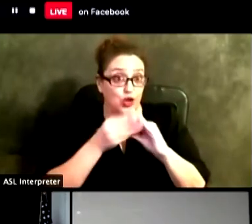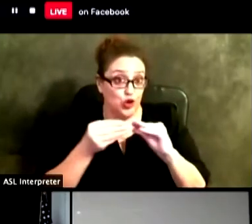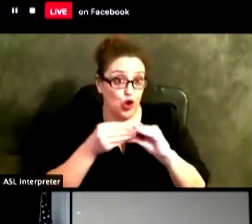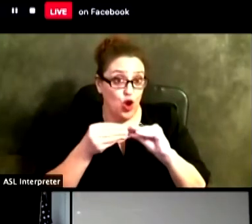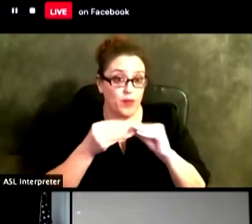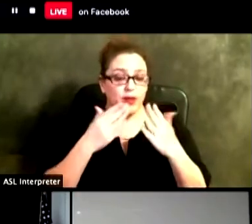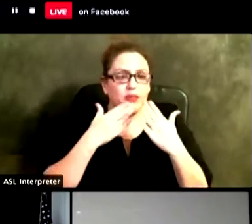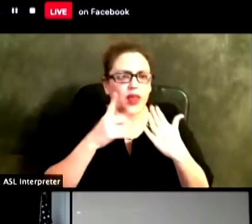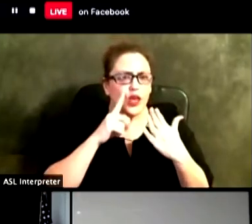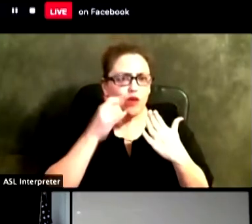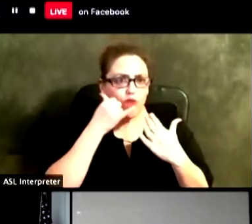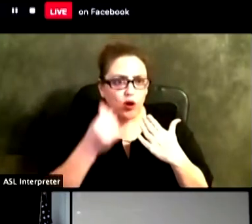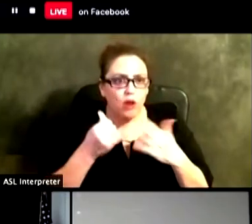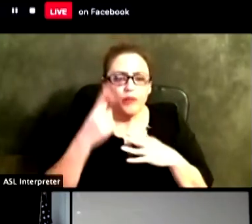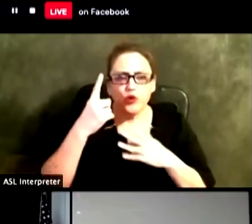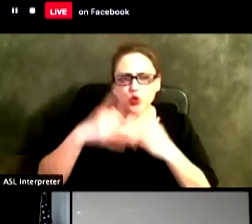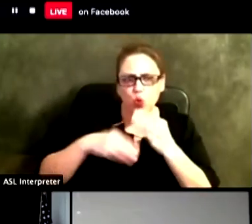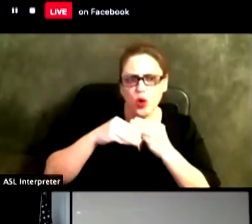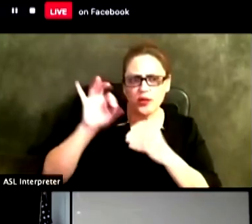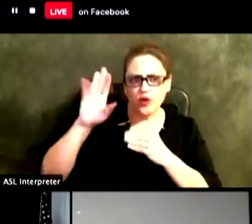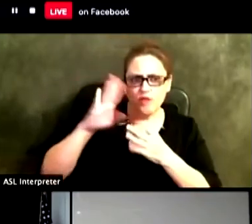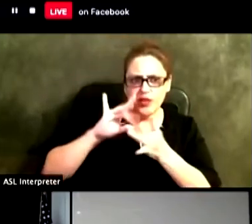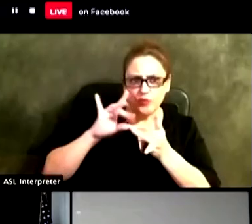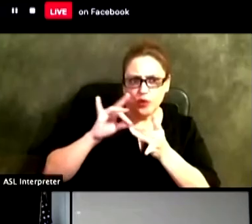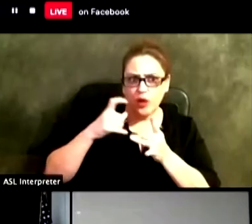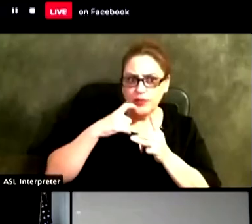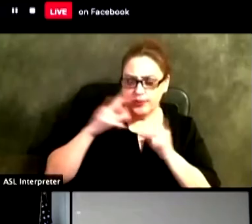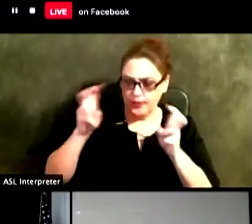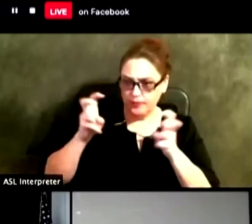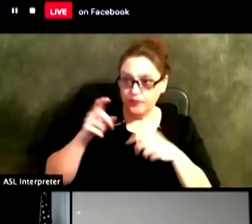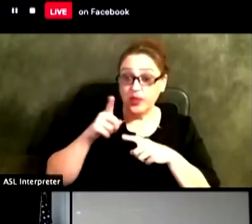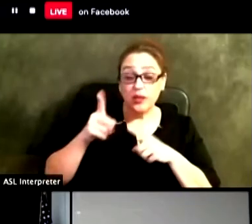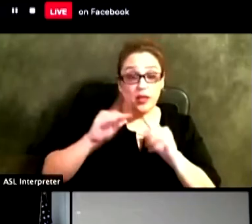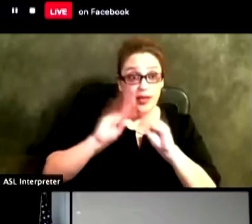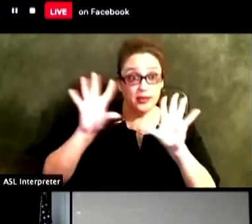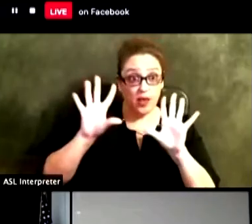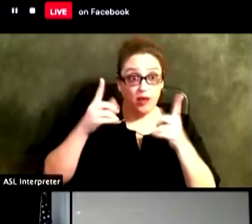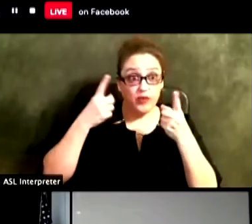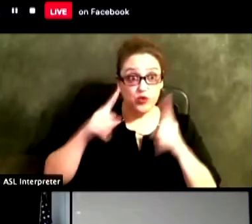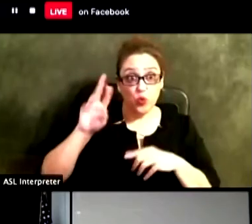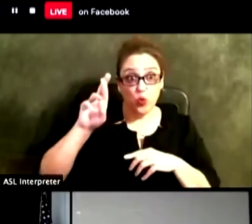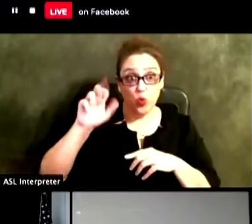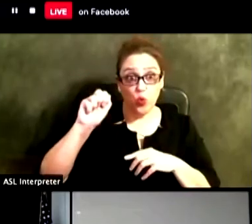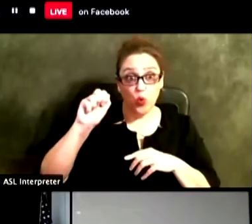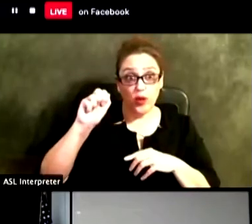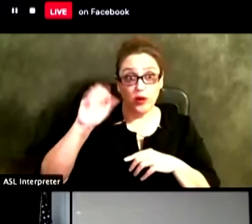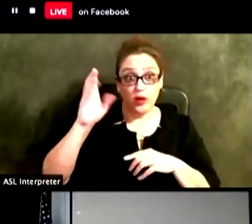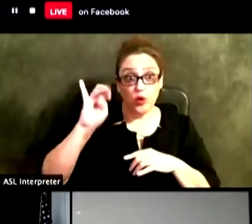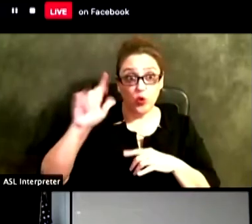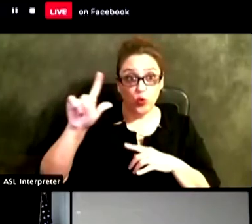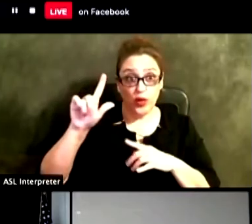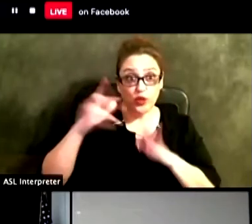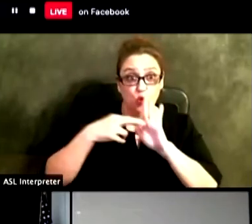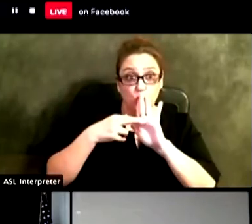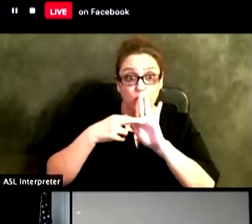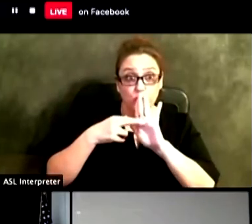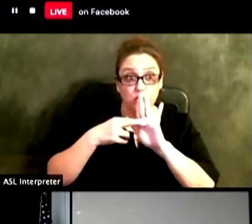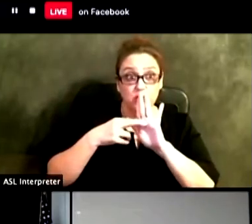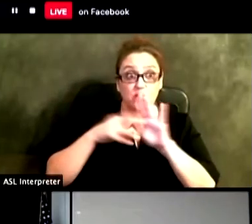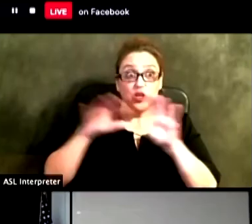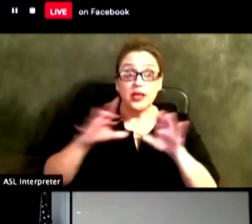was one additional Facebook comment I wanted to read. It says, it is obvious that when racial representation is intentional, you can